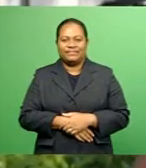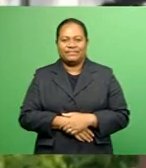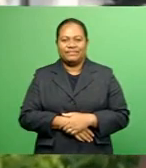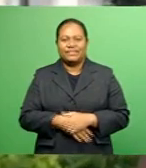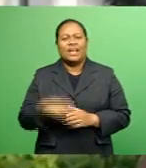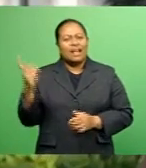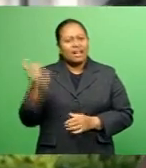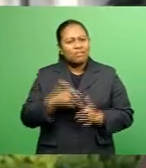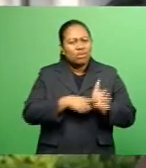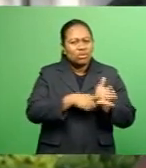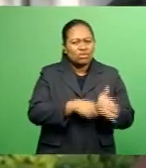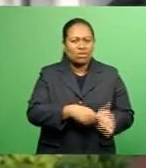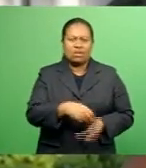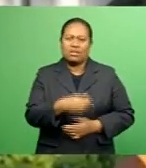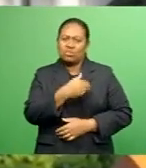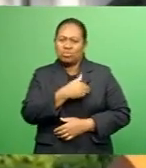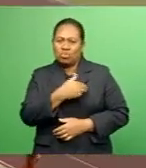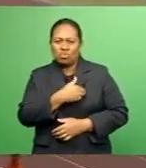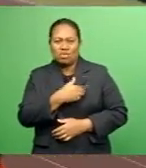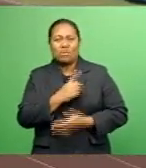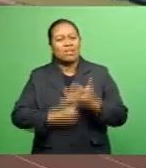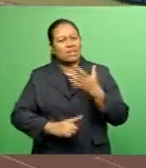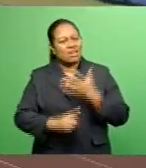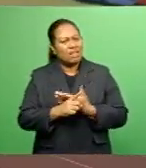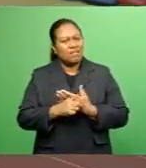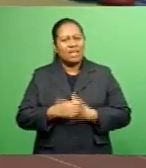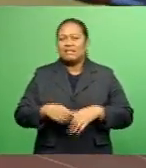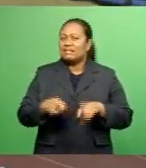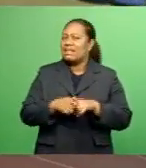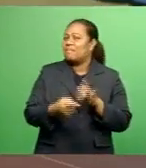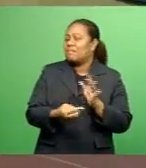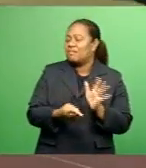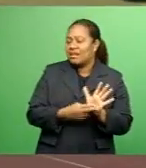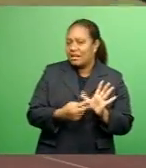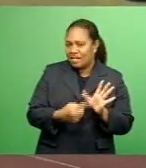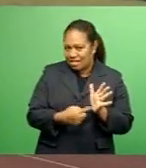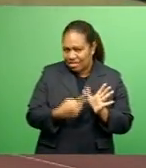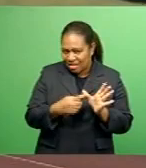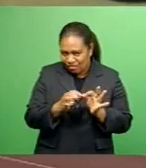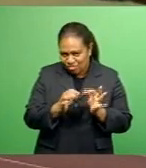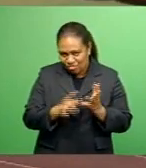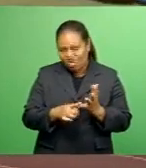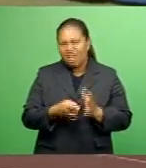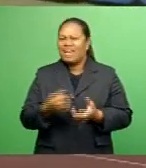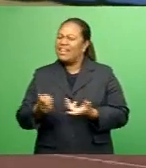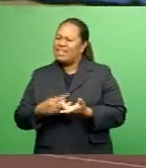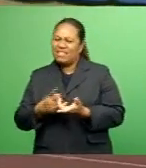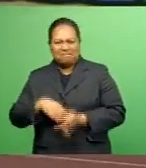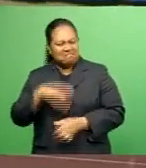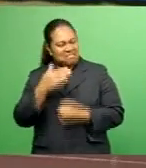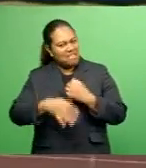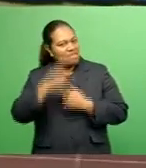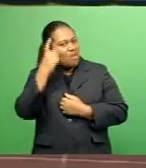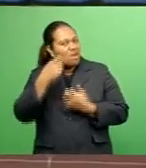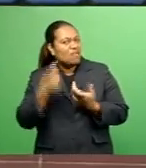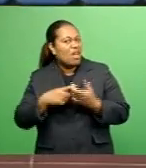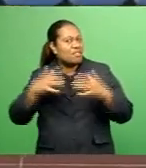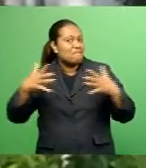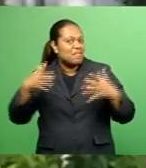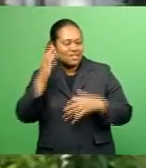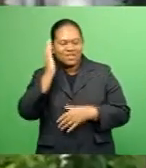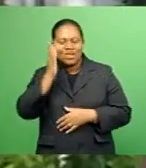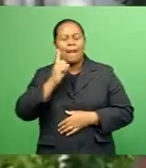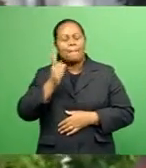Coming to Lotoka for the zone, I know that there are giant schools like Natambua and Jasper, but I wasn't worried about that. I was determined, and I